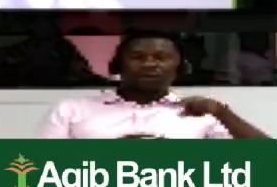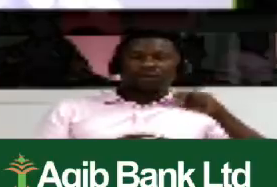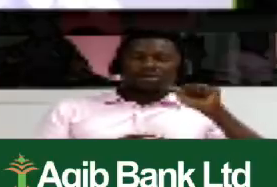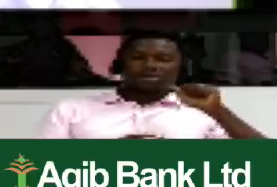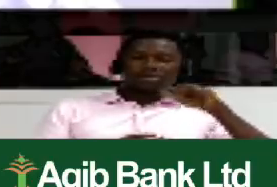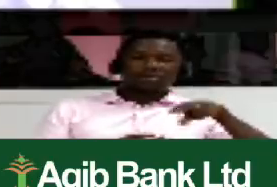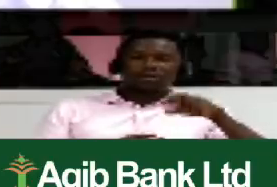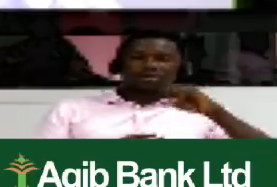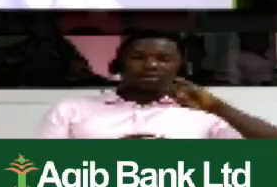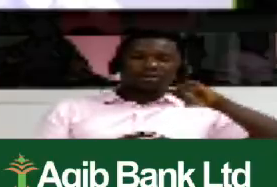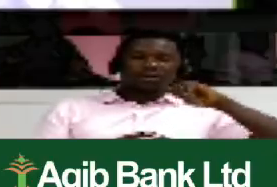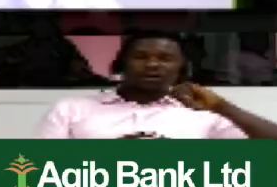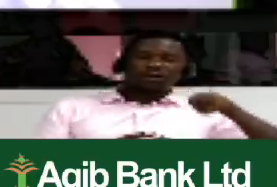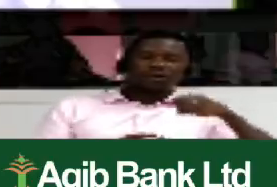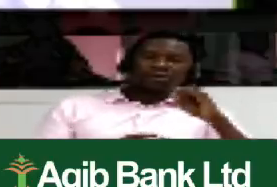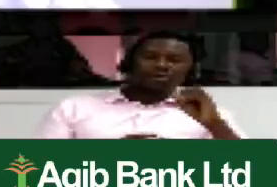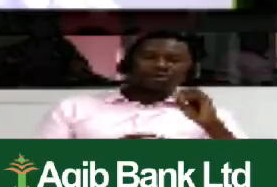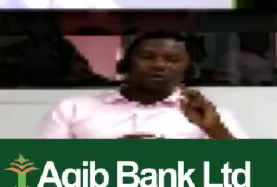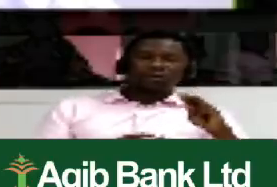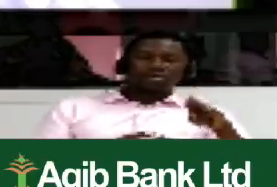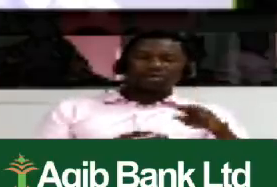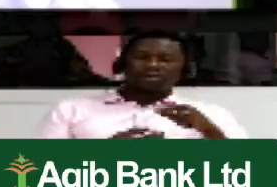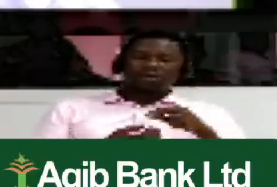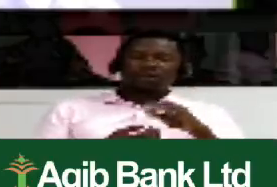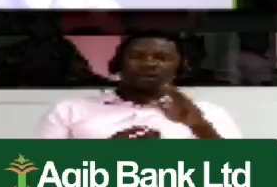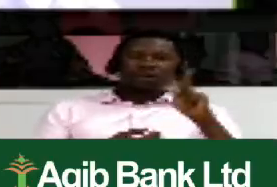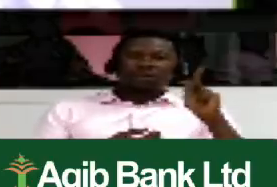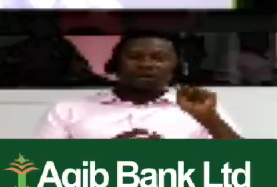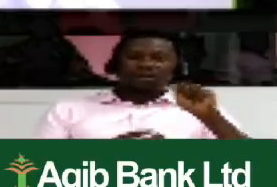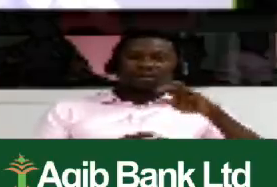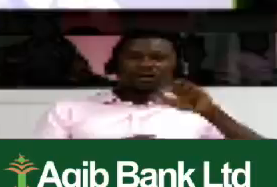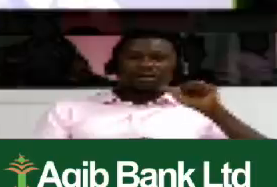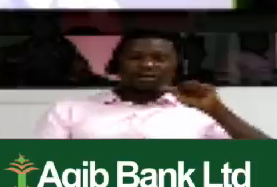Carol. Karamo Baro, Ice, senior secondary school